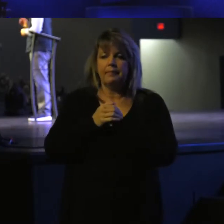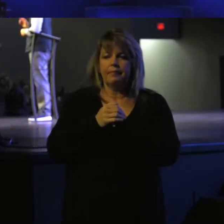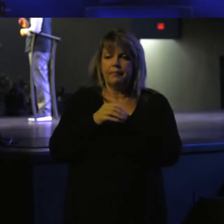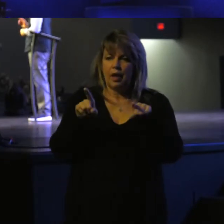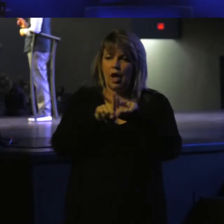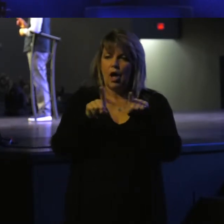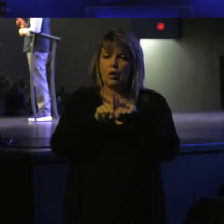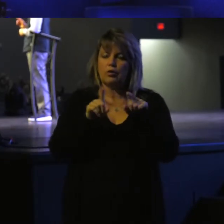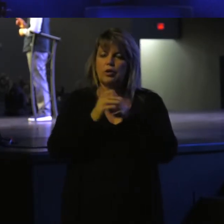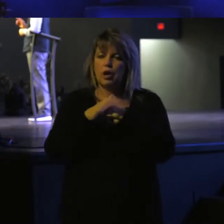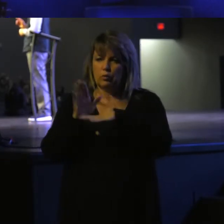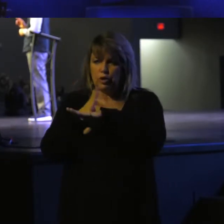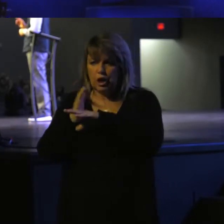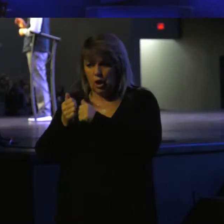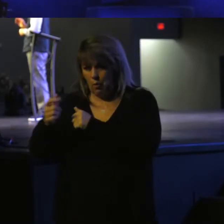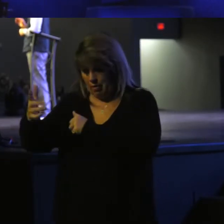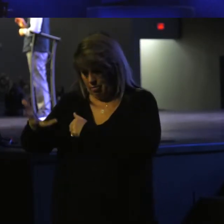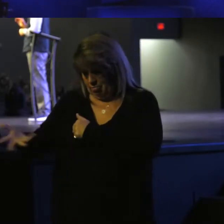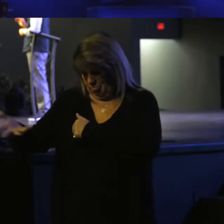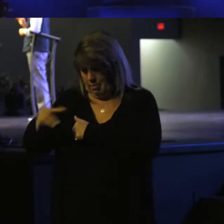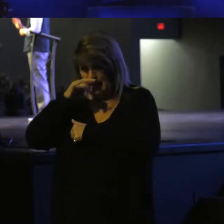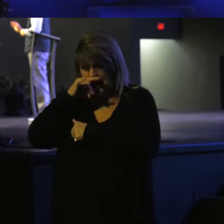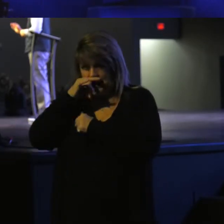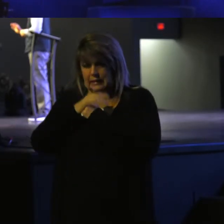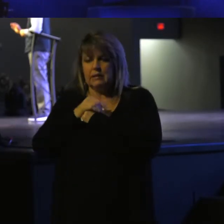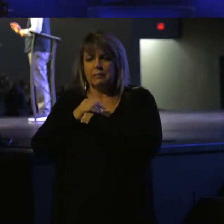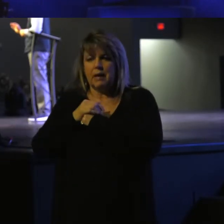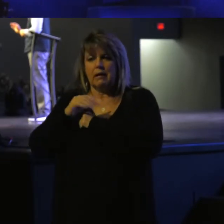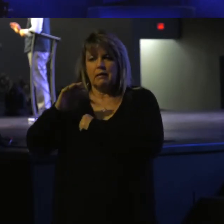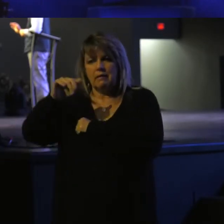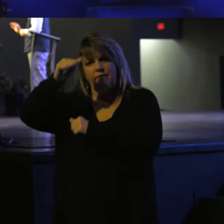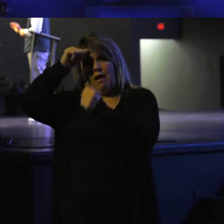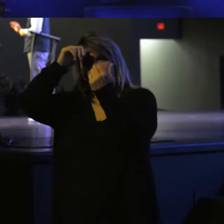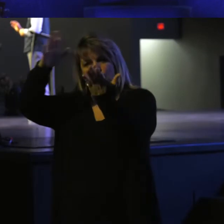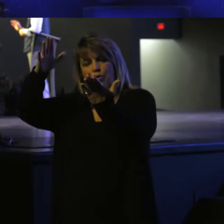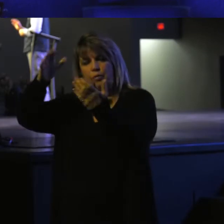and also to share with them about a father